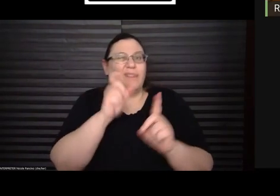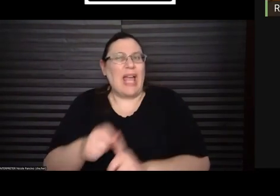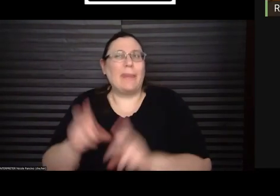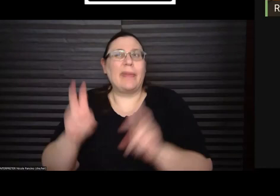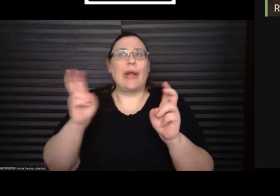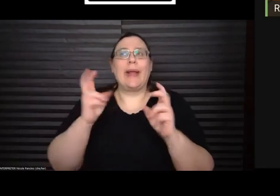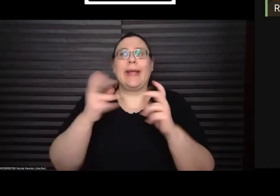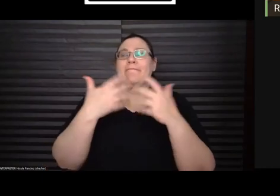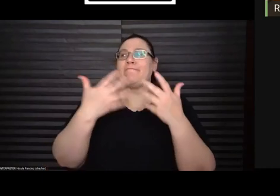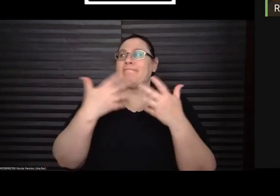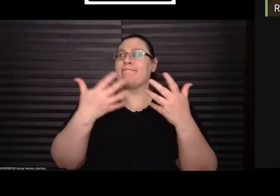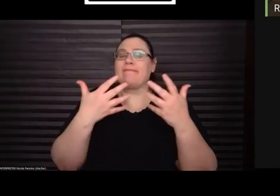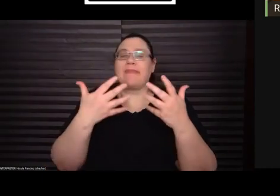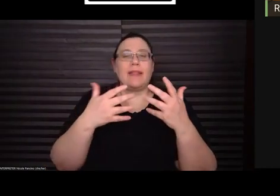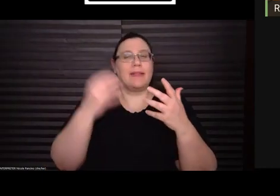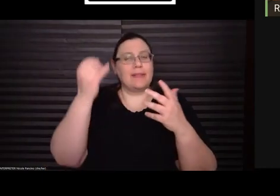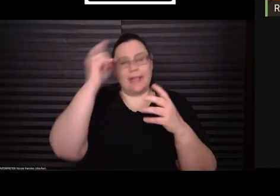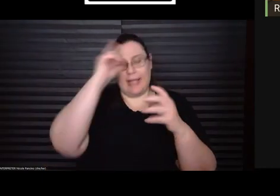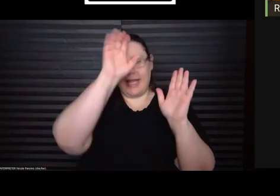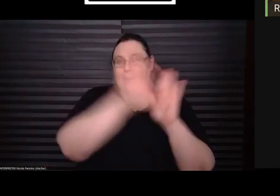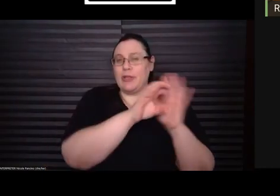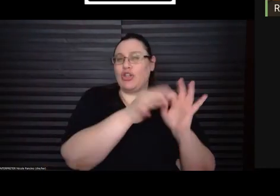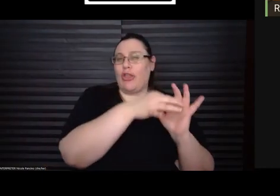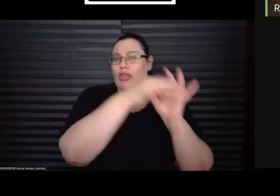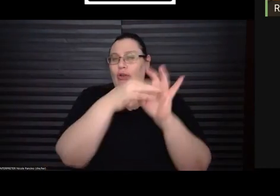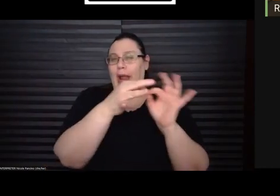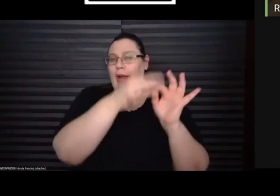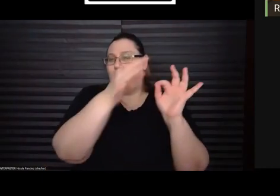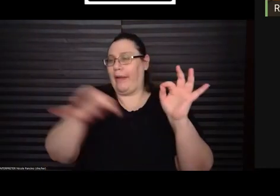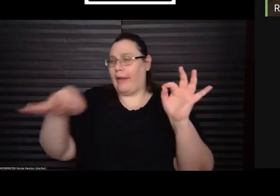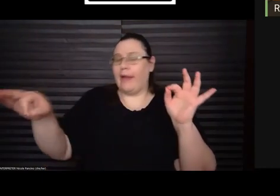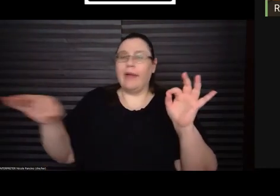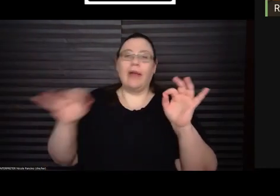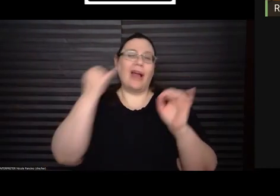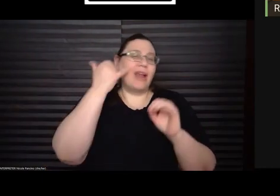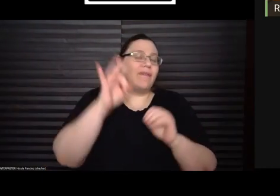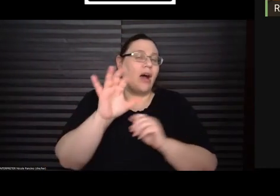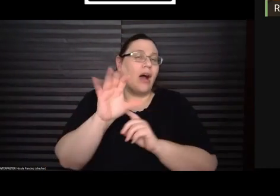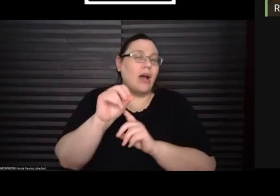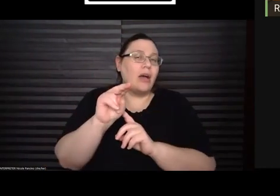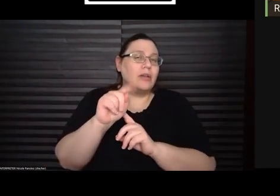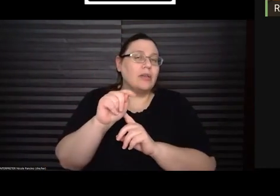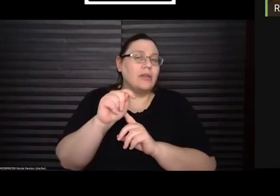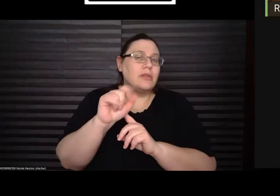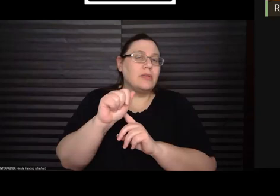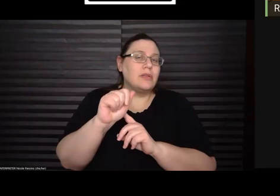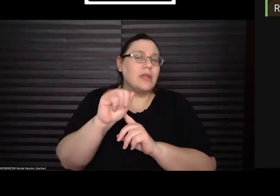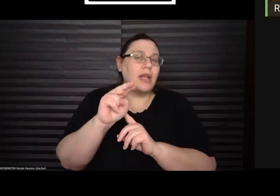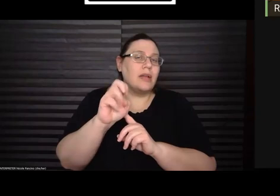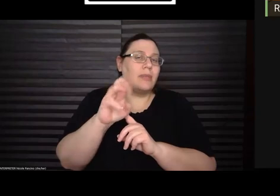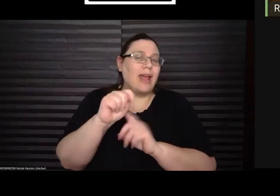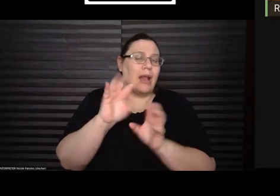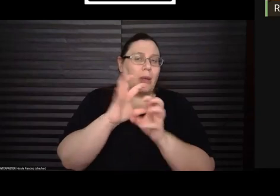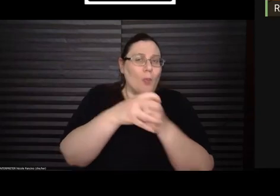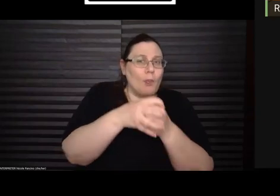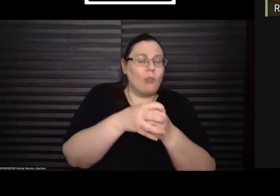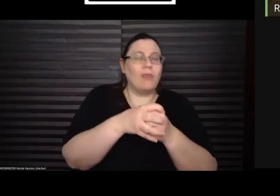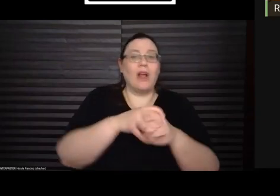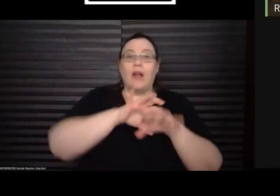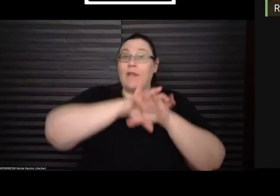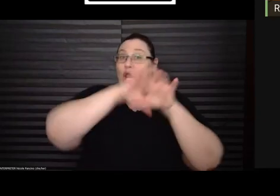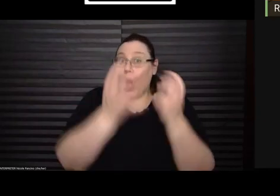vocabulary or you know sort of thread of images of you know containment of you know of globes of round